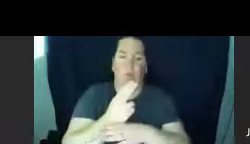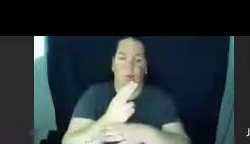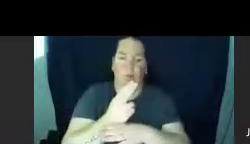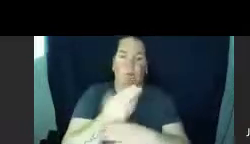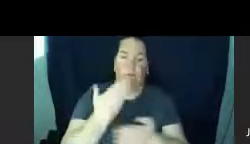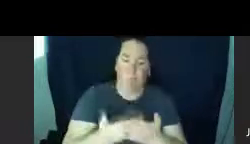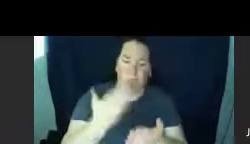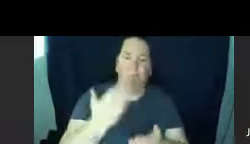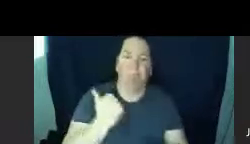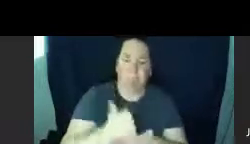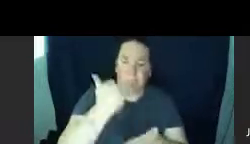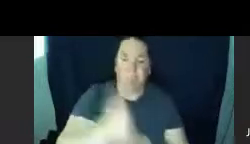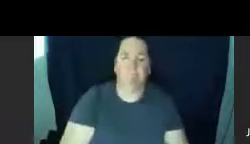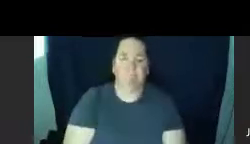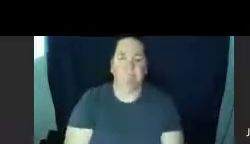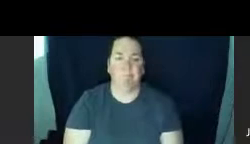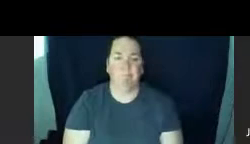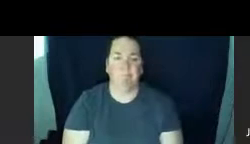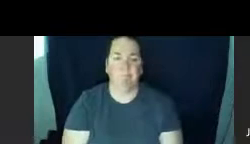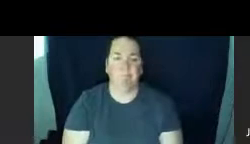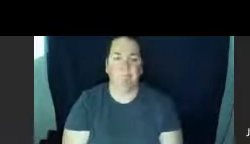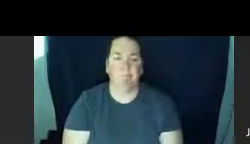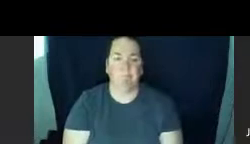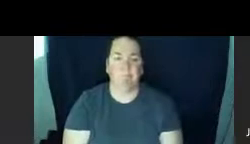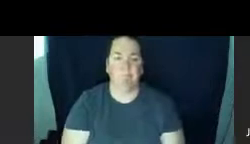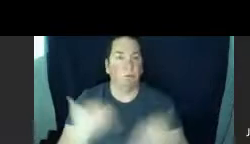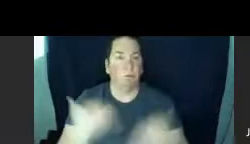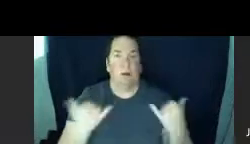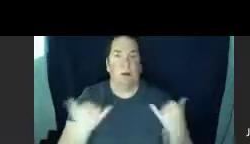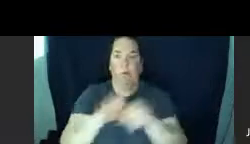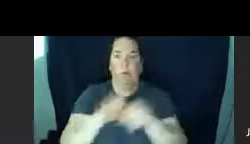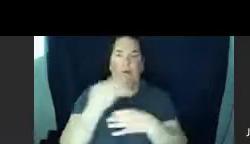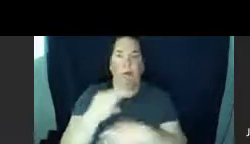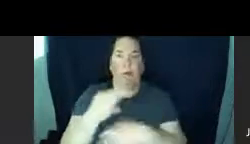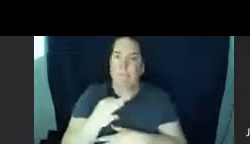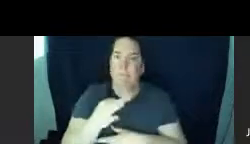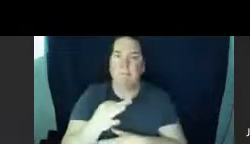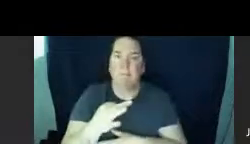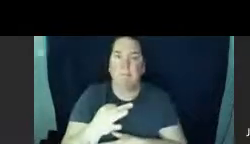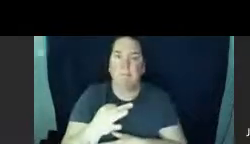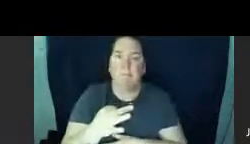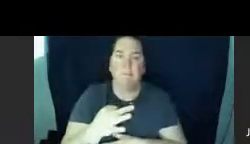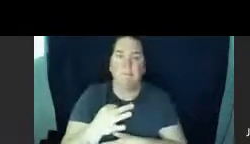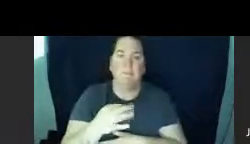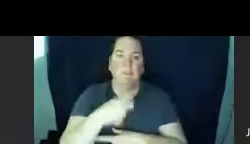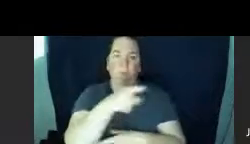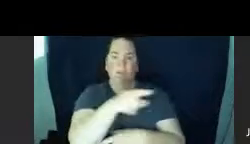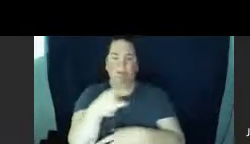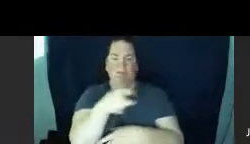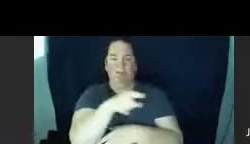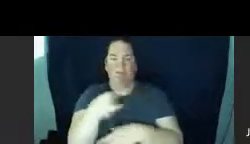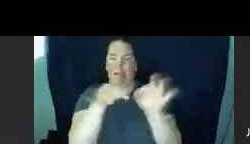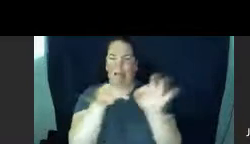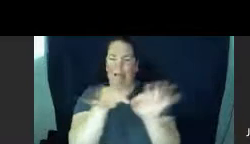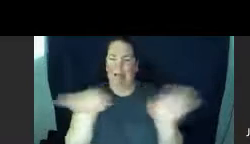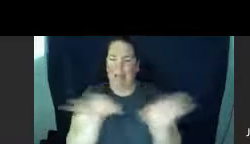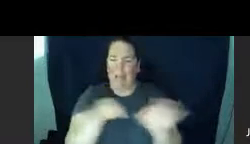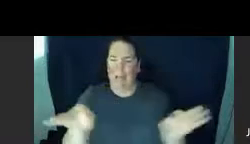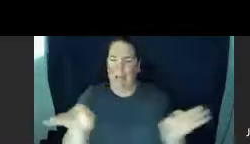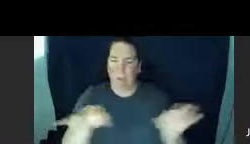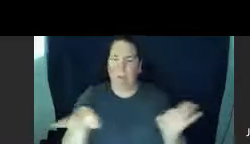health emergency that we are in with COVID-19. And all of the language for these